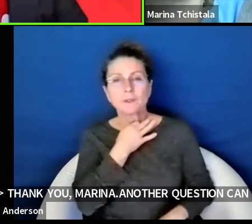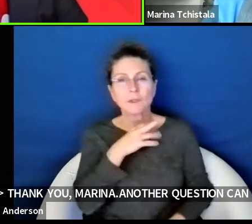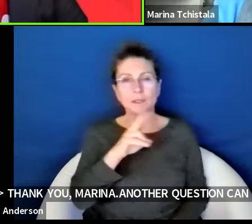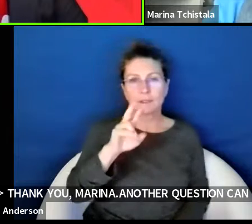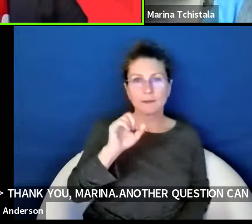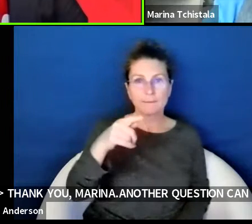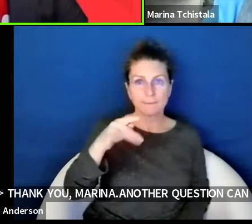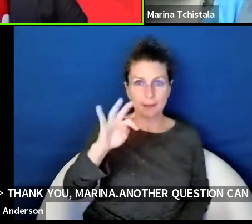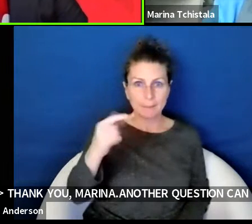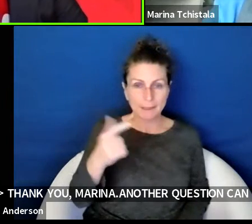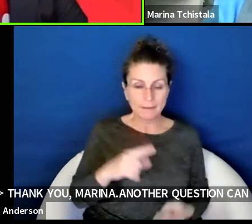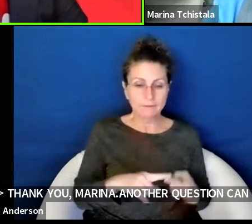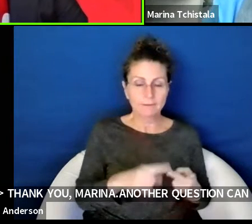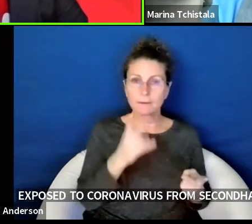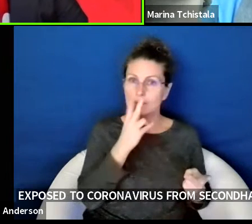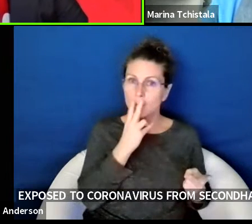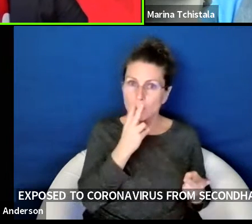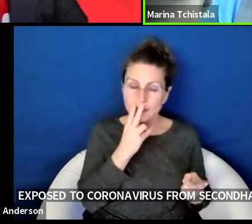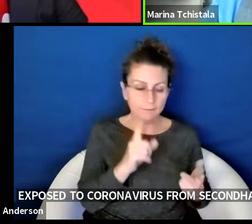on the street?